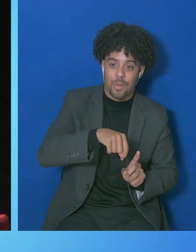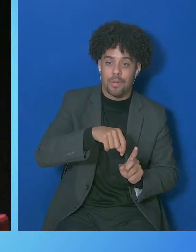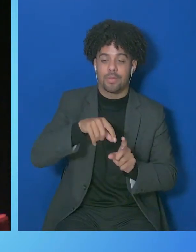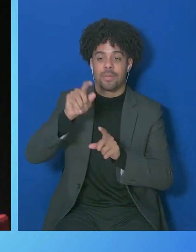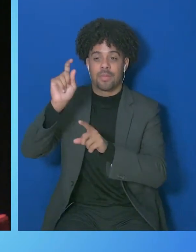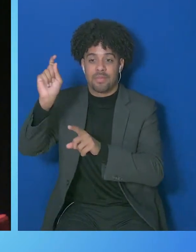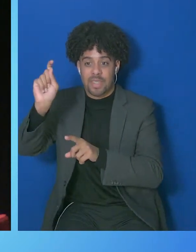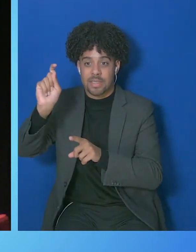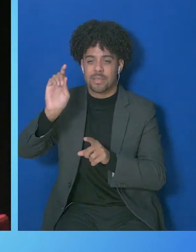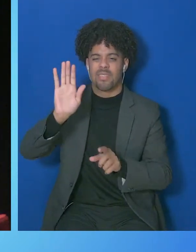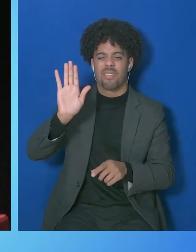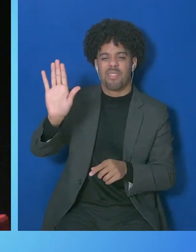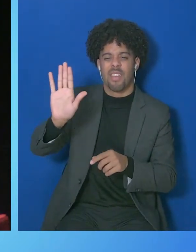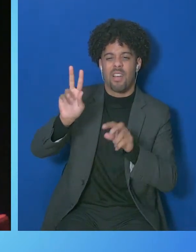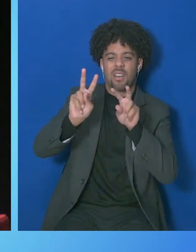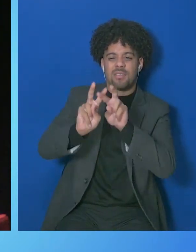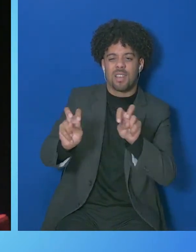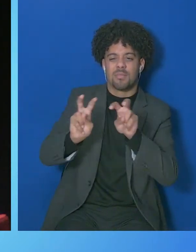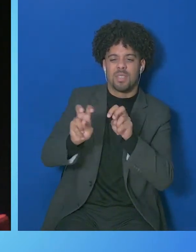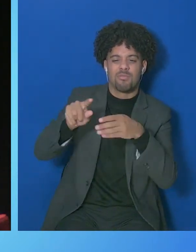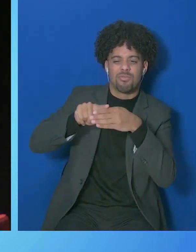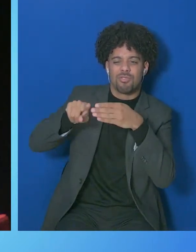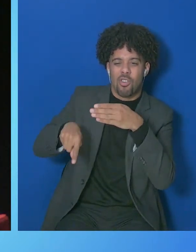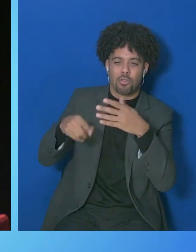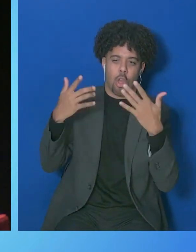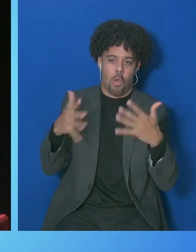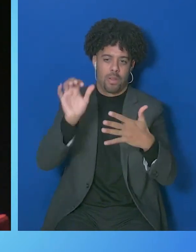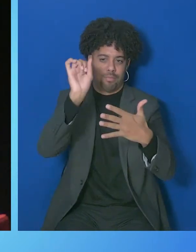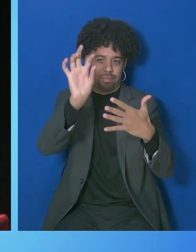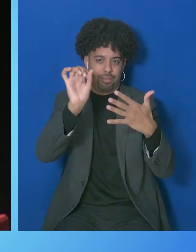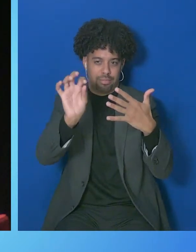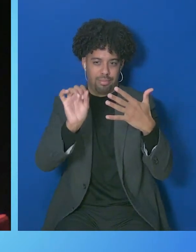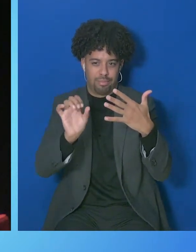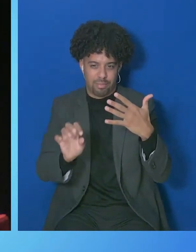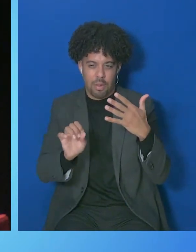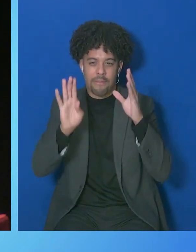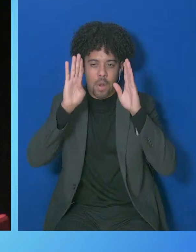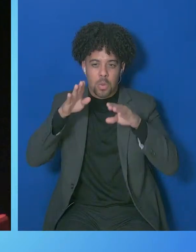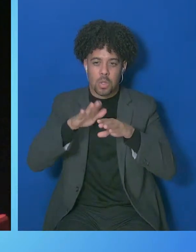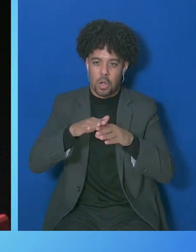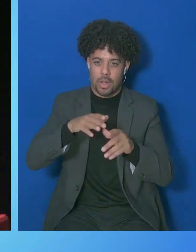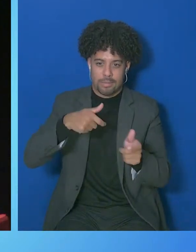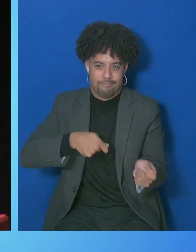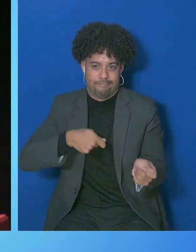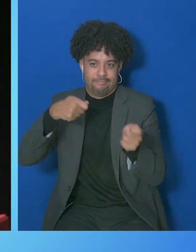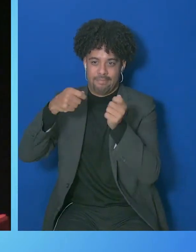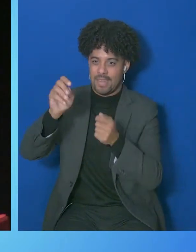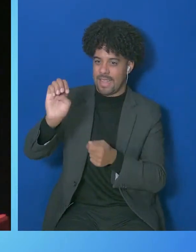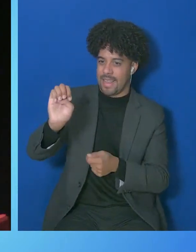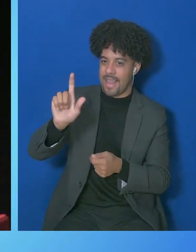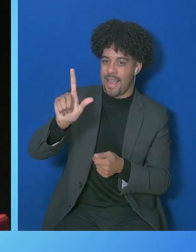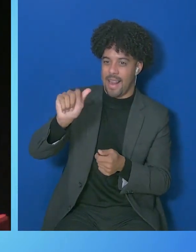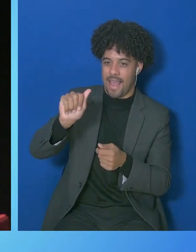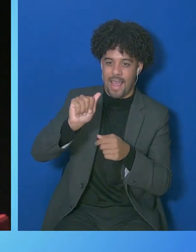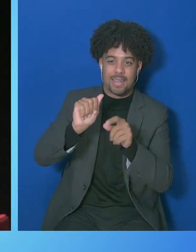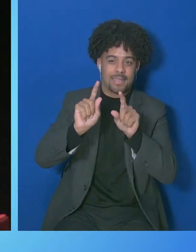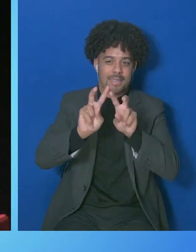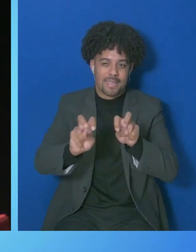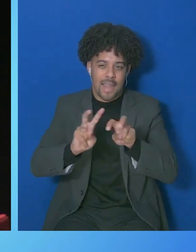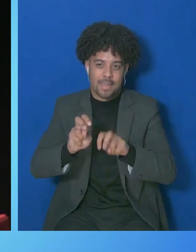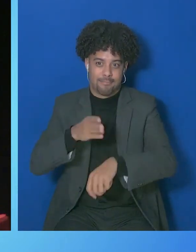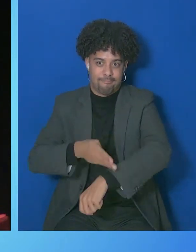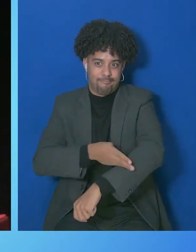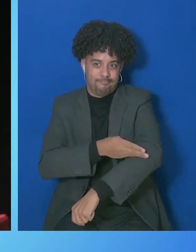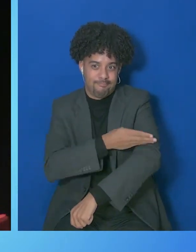work to continue to improve their English language scores as well as their math skills and so